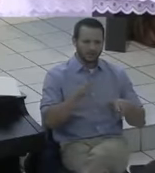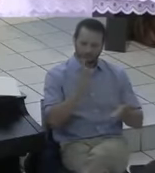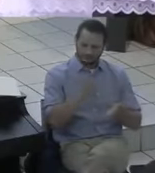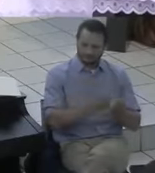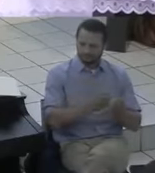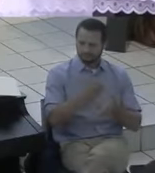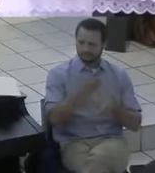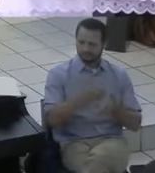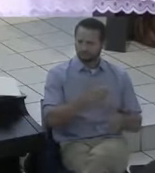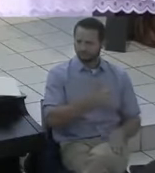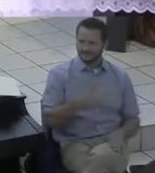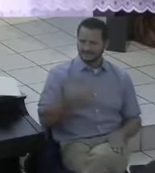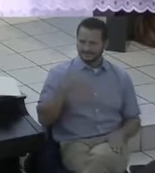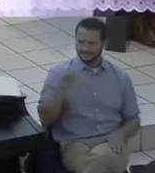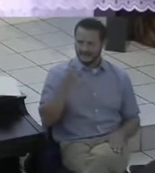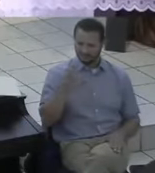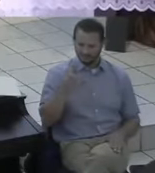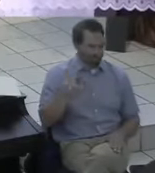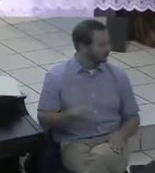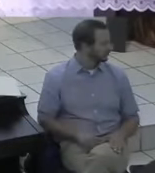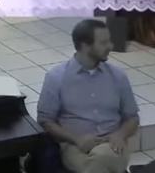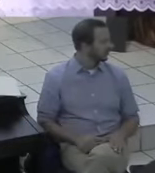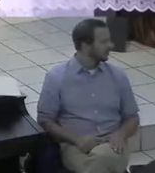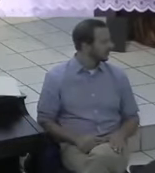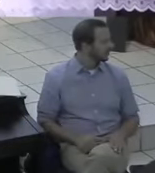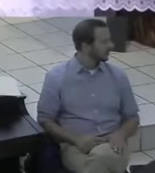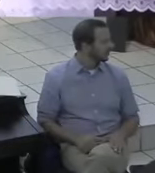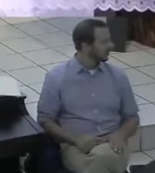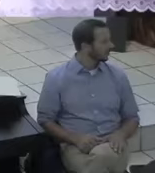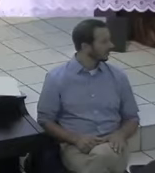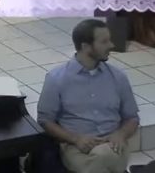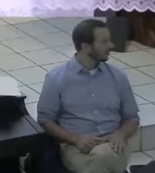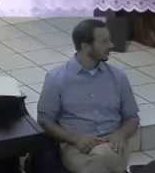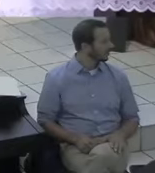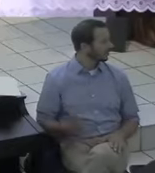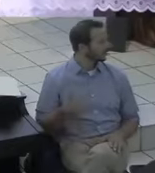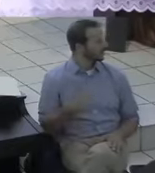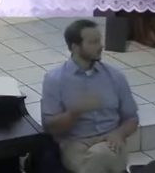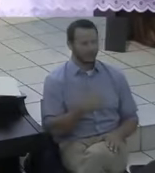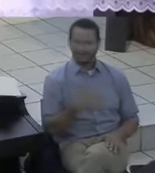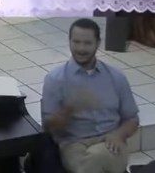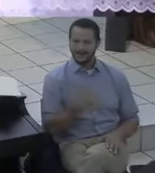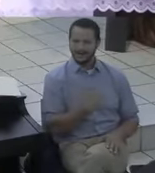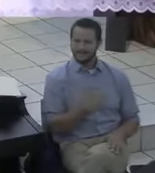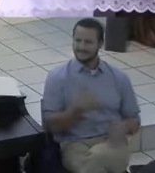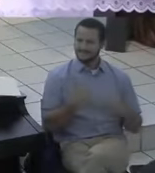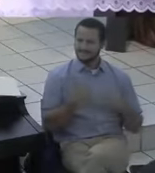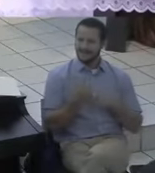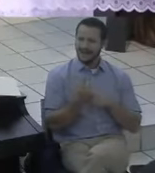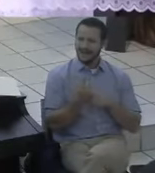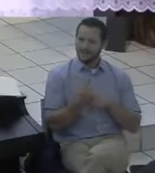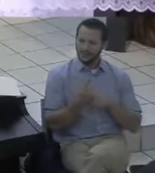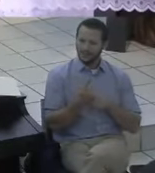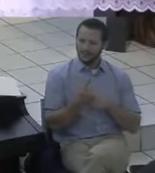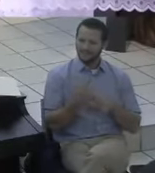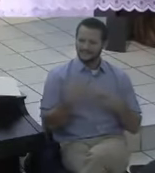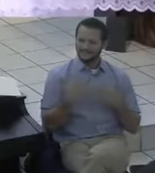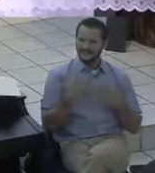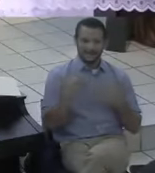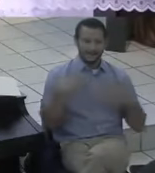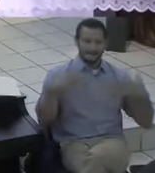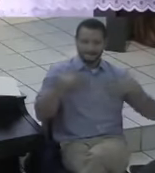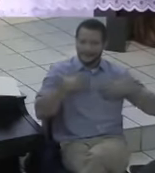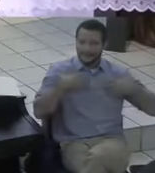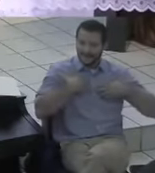cancer. We have our traditional annual events like the Backpack for Kids,